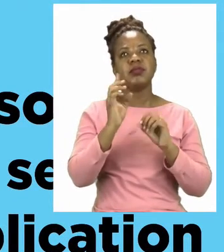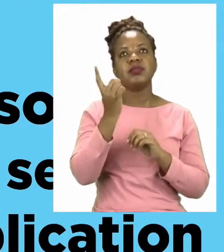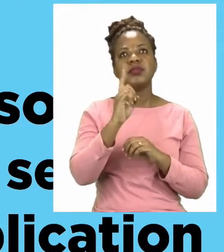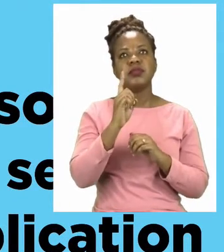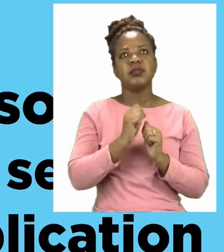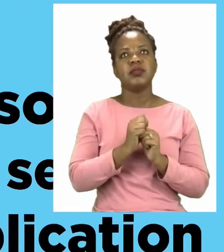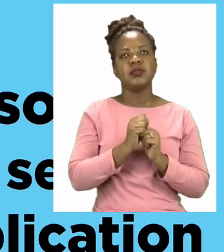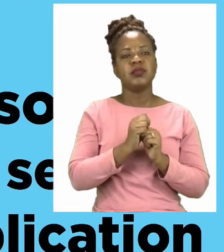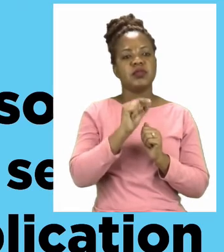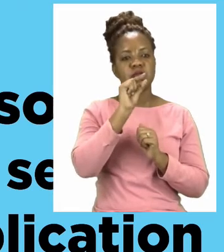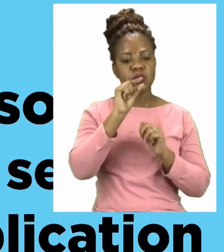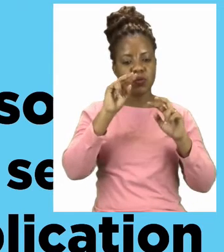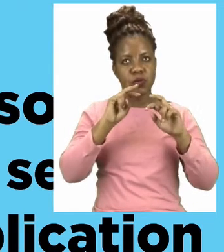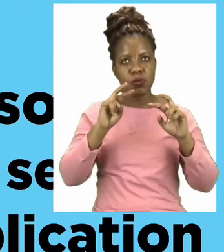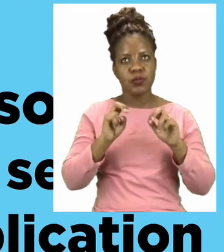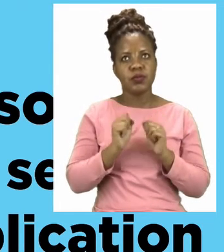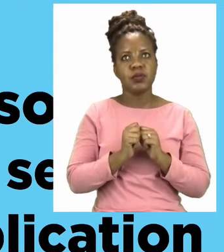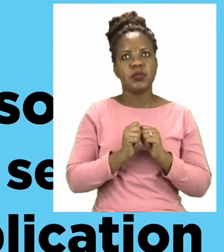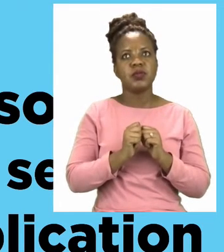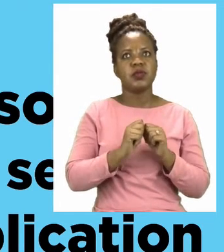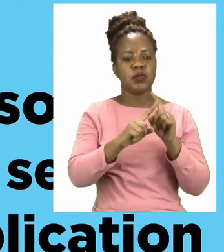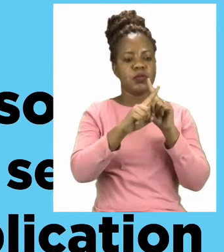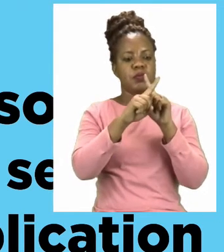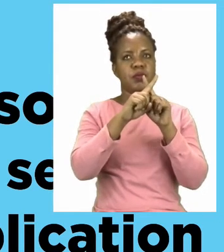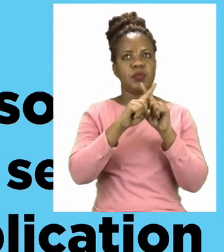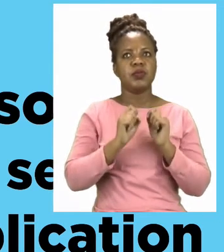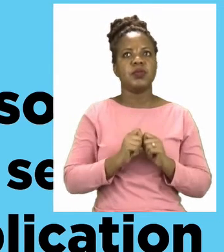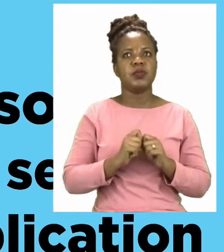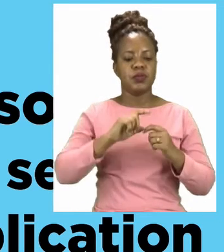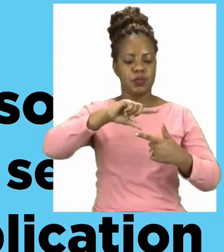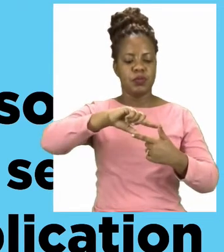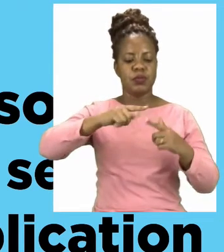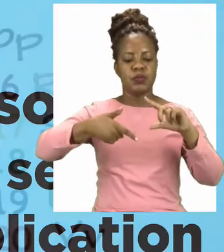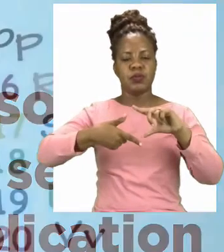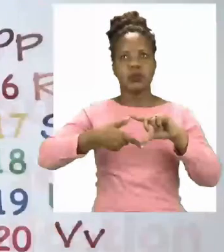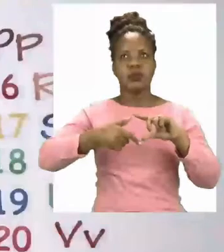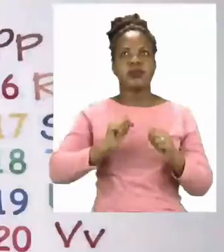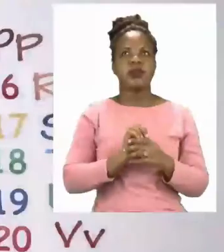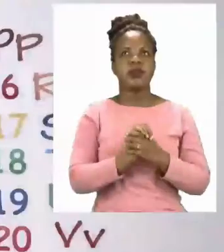about word search, multiplication, and shapes.